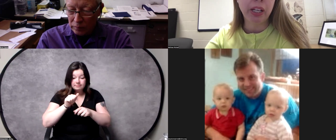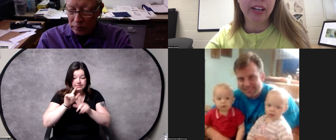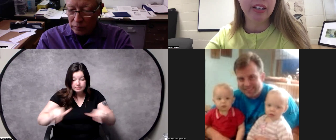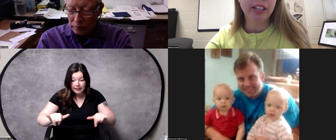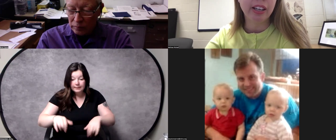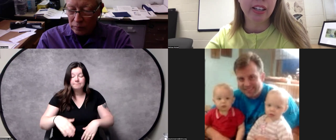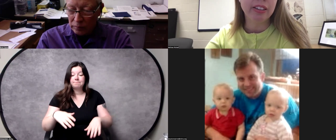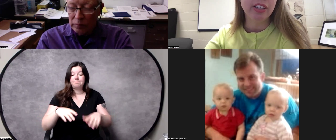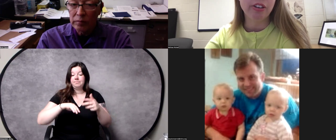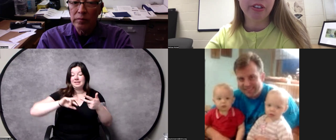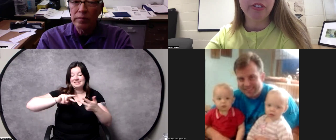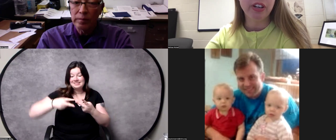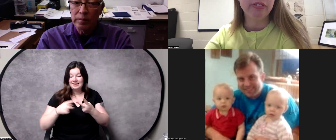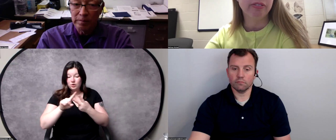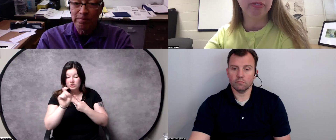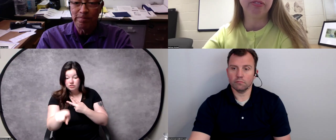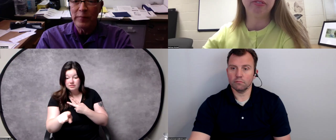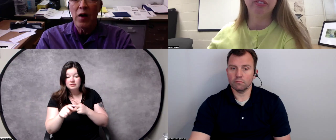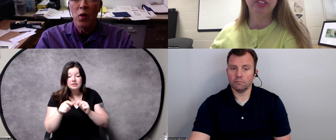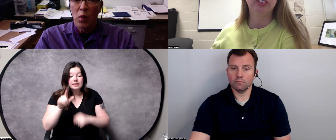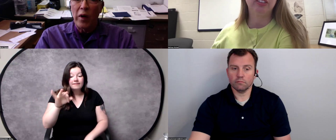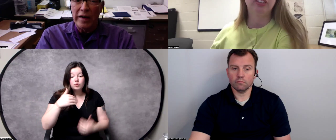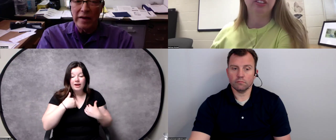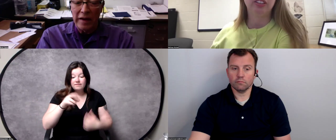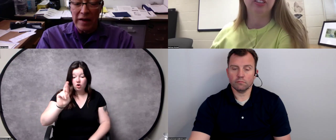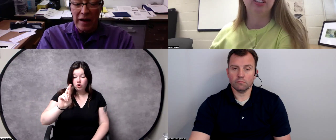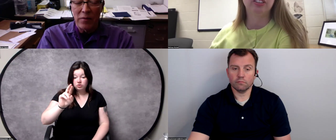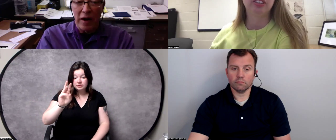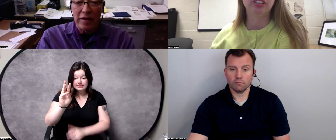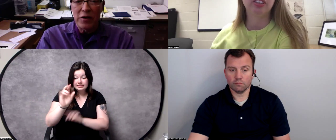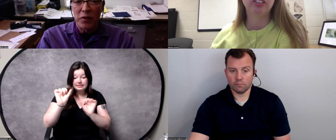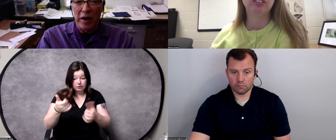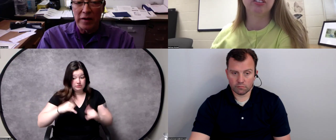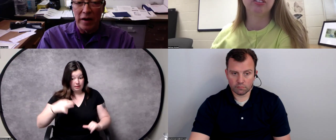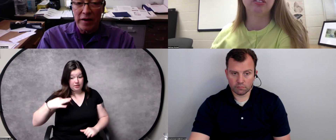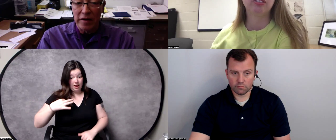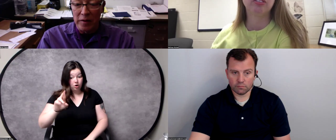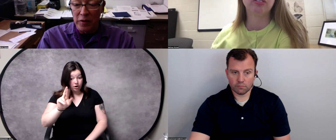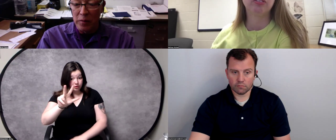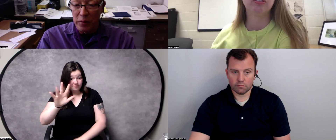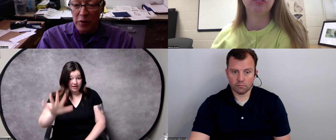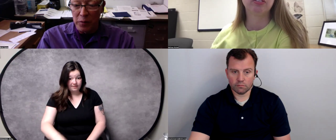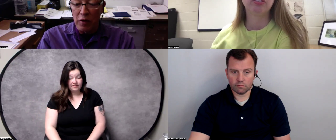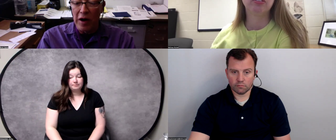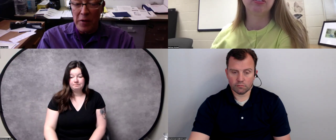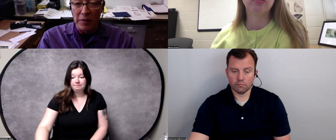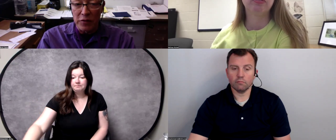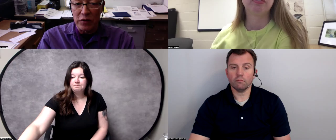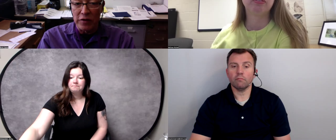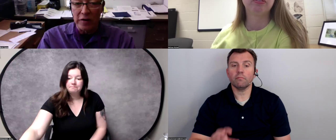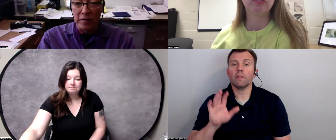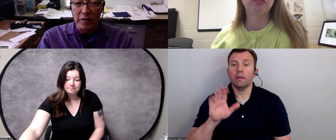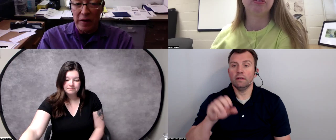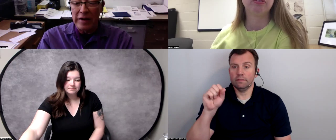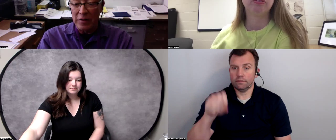still apply and get the R35? Right, and I think you would want to contact your program